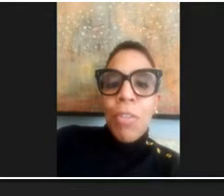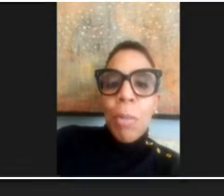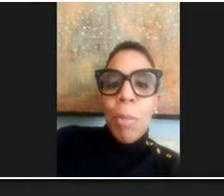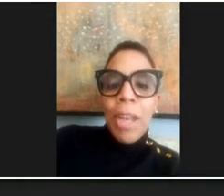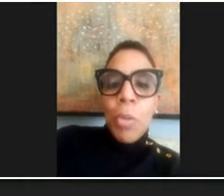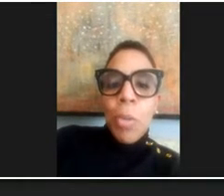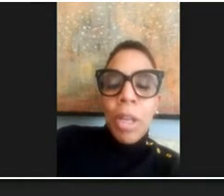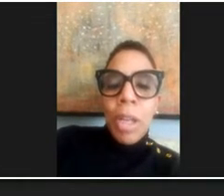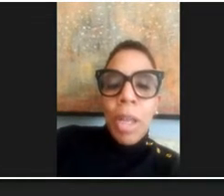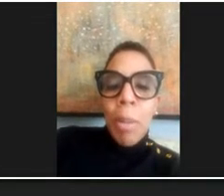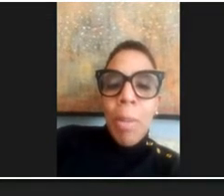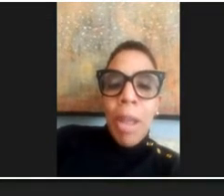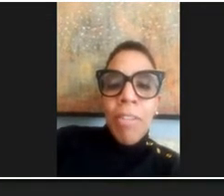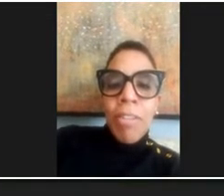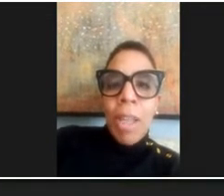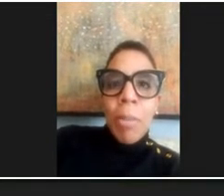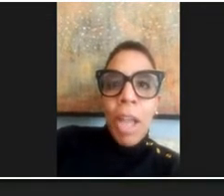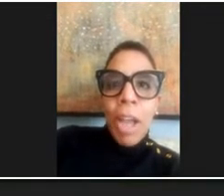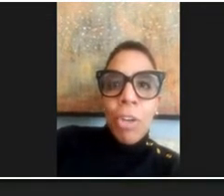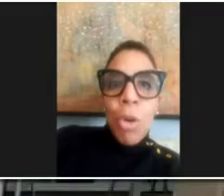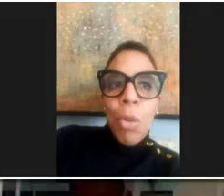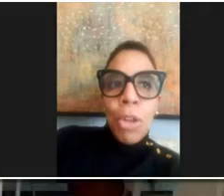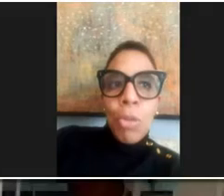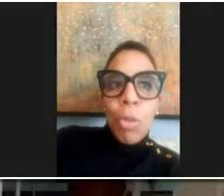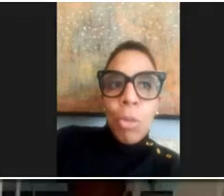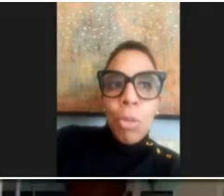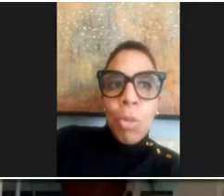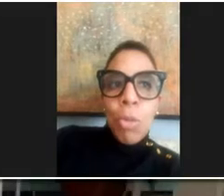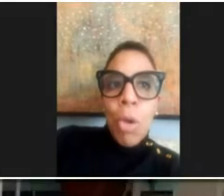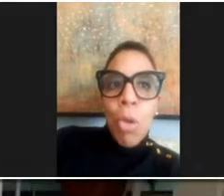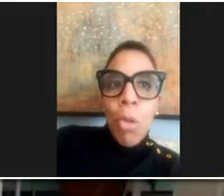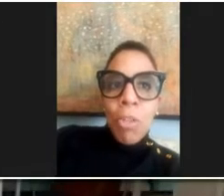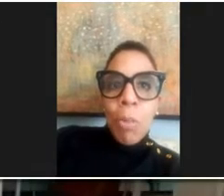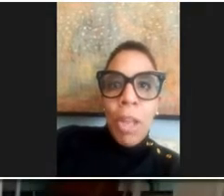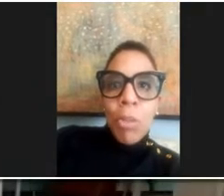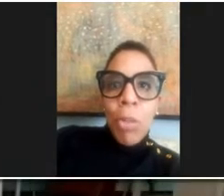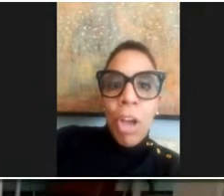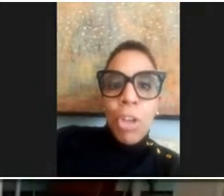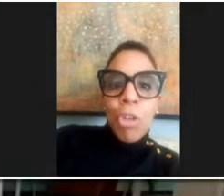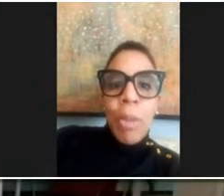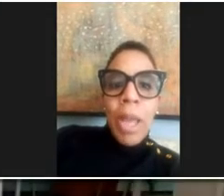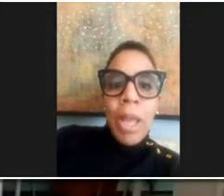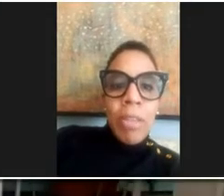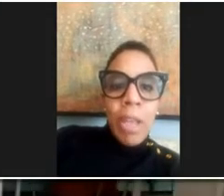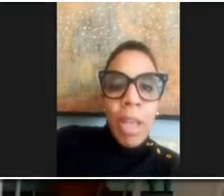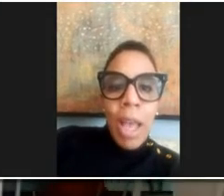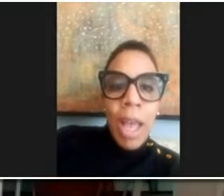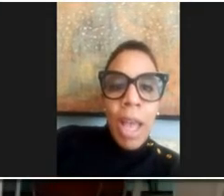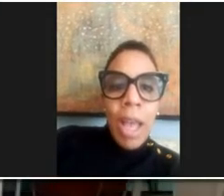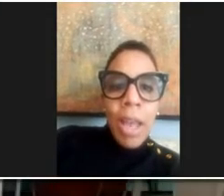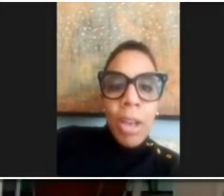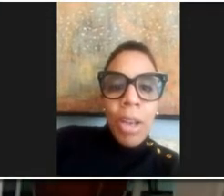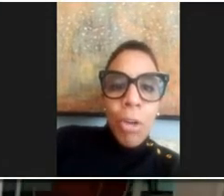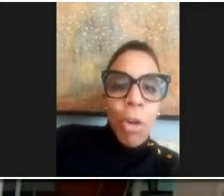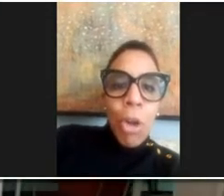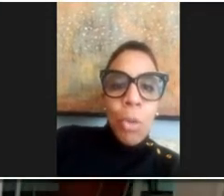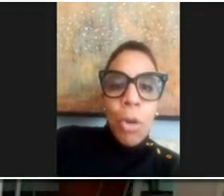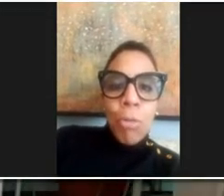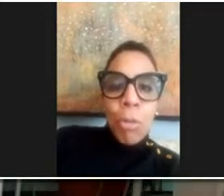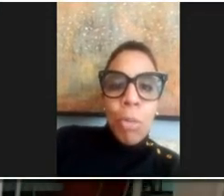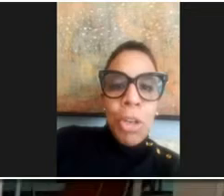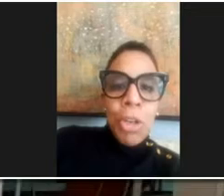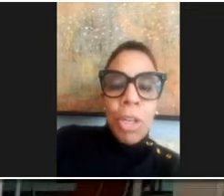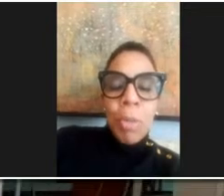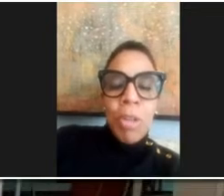you've never been you don't know I appreciate that um across neither the HRA system or DHS system does that